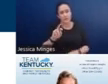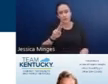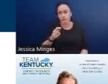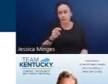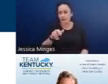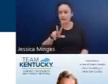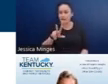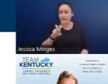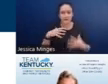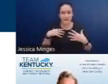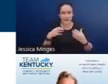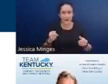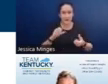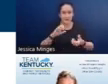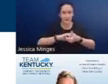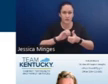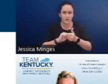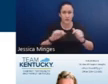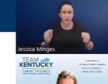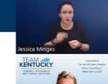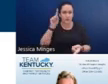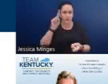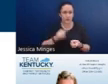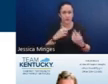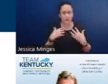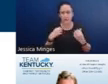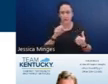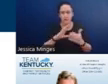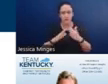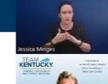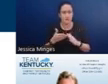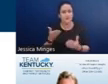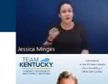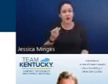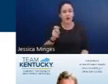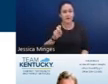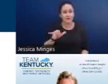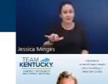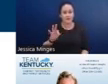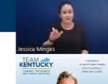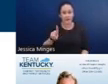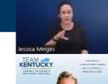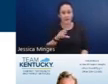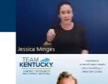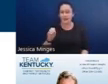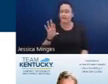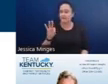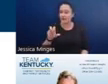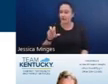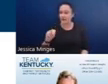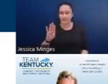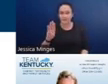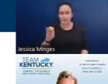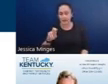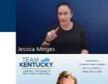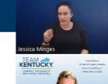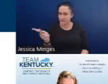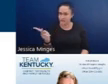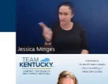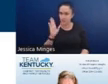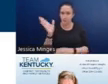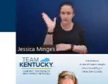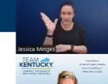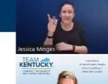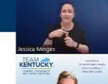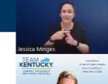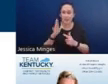We're excited to have Drs. Feld and Fallin-Bennett presenting today. After the session, we'll have a quick just CEU